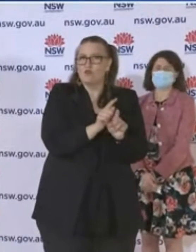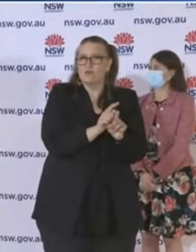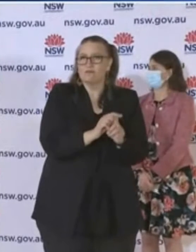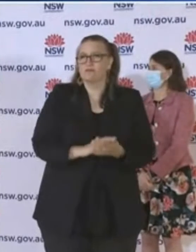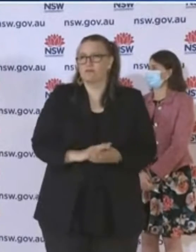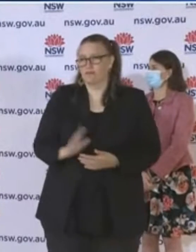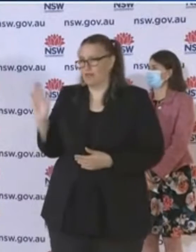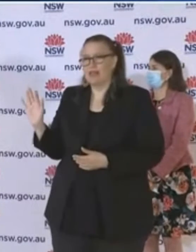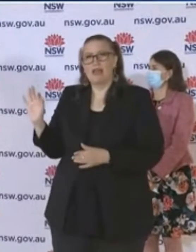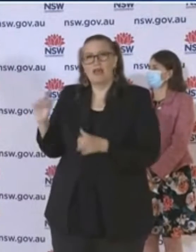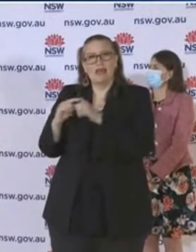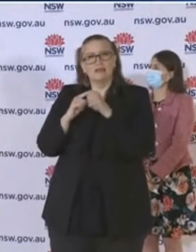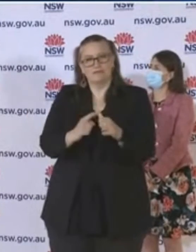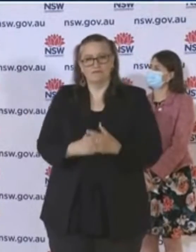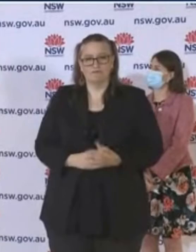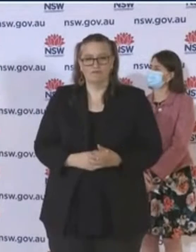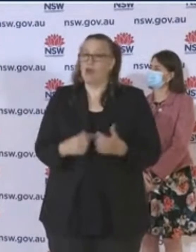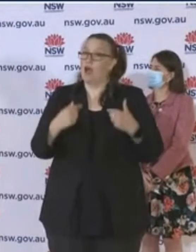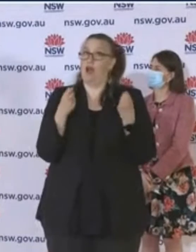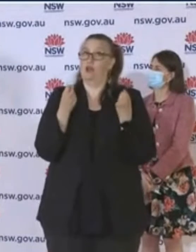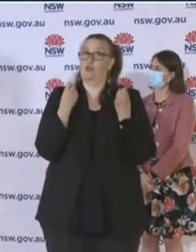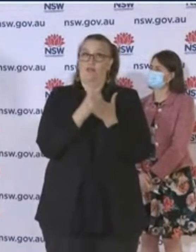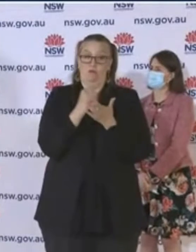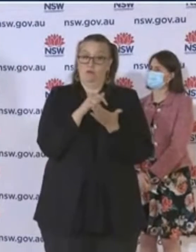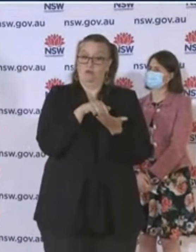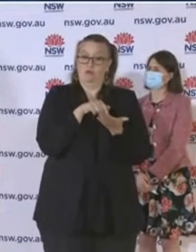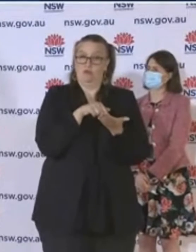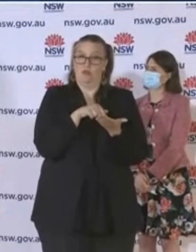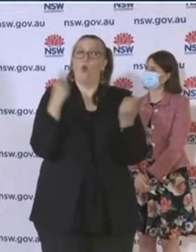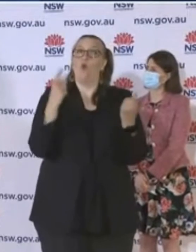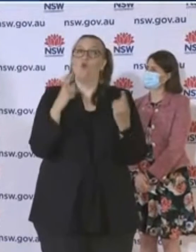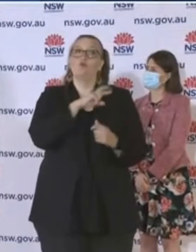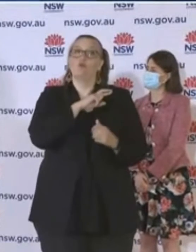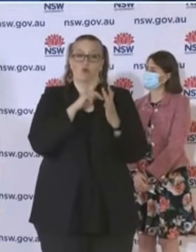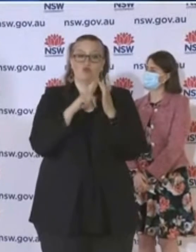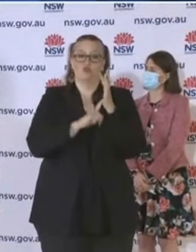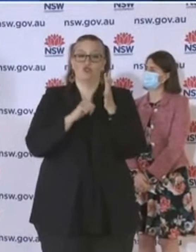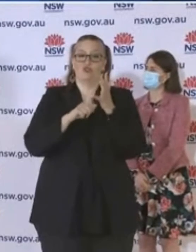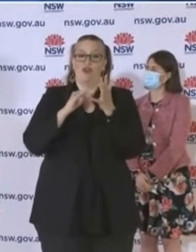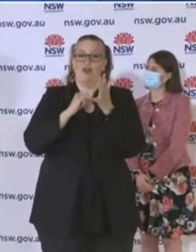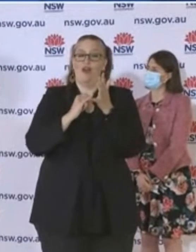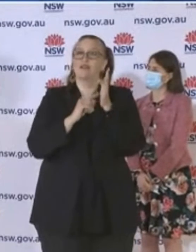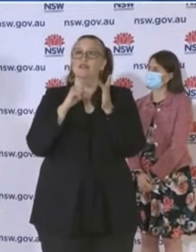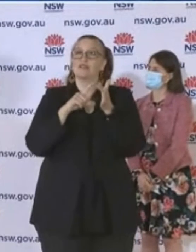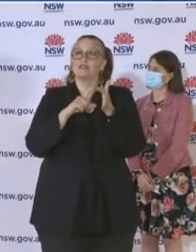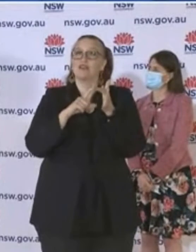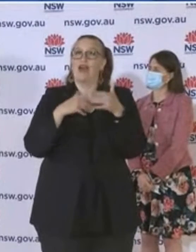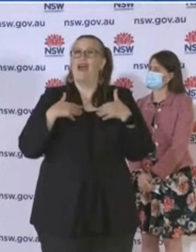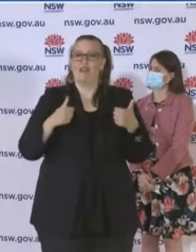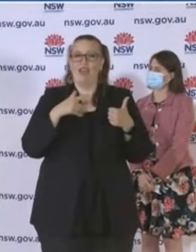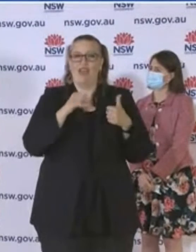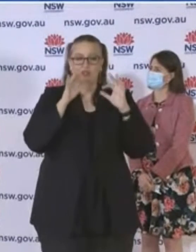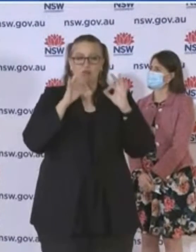Health has a special service for looking after patients with COVID, so that they're essentially in